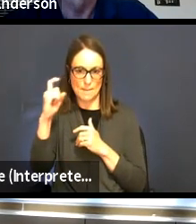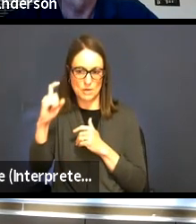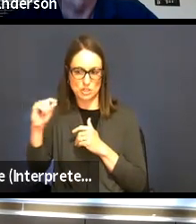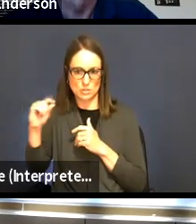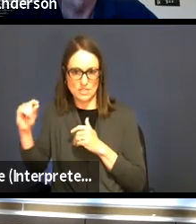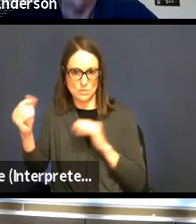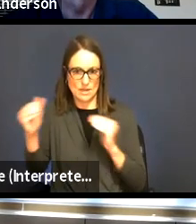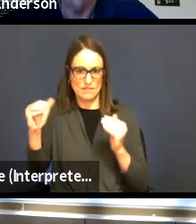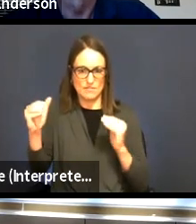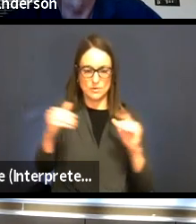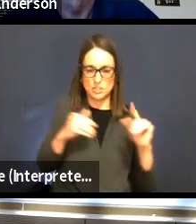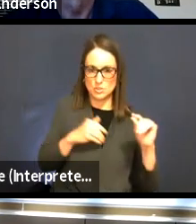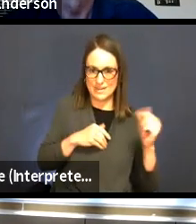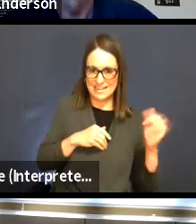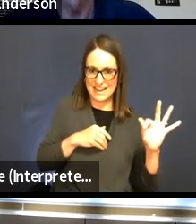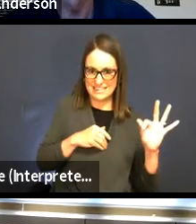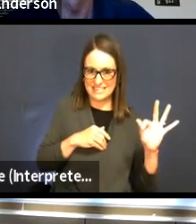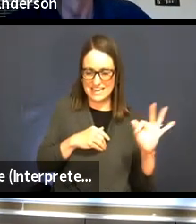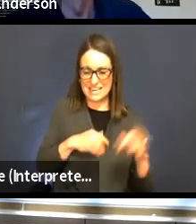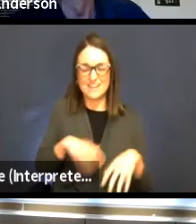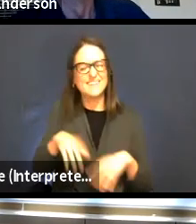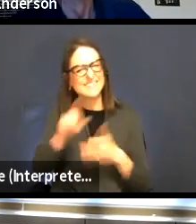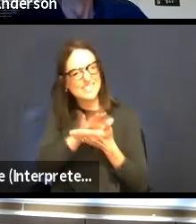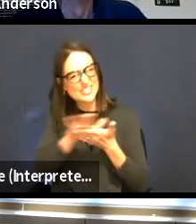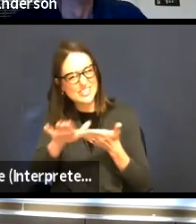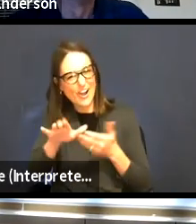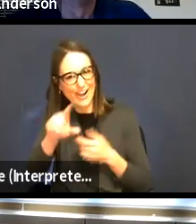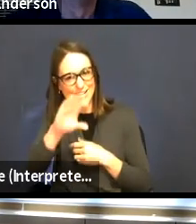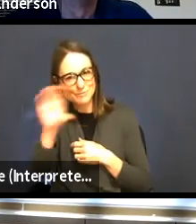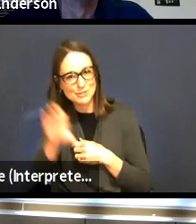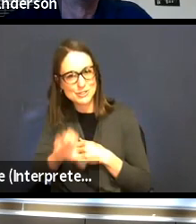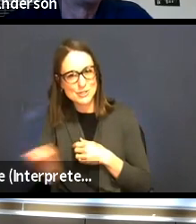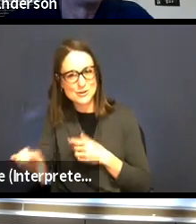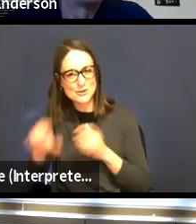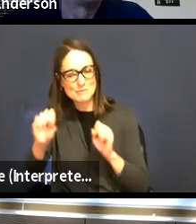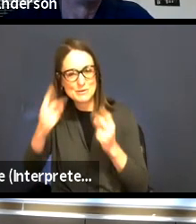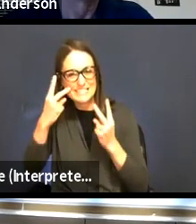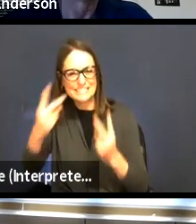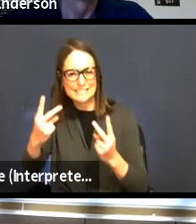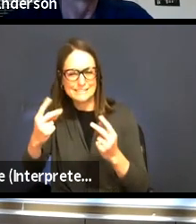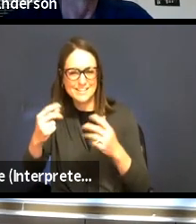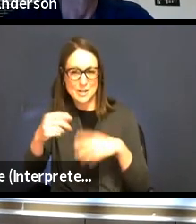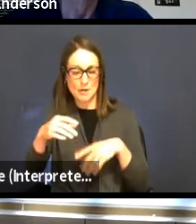meetings is you can have all kinds of data flying at you, and you can actually look like you know what you're talking about.